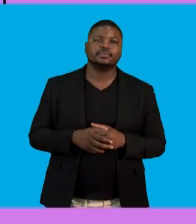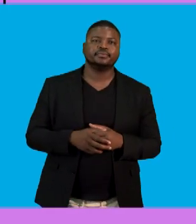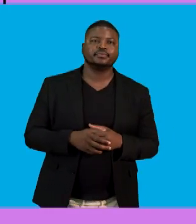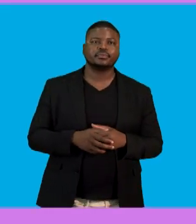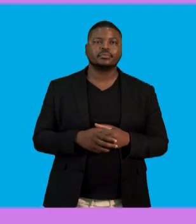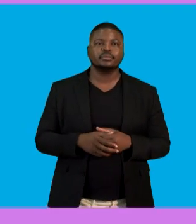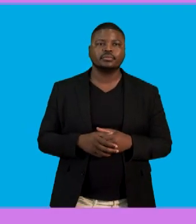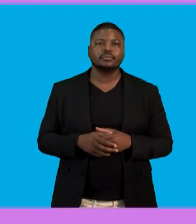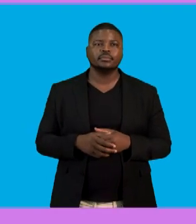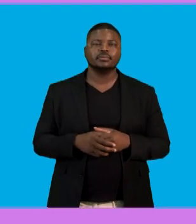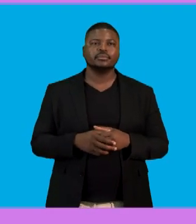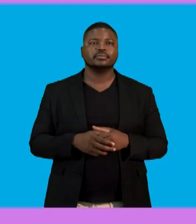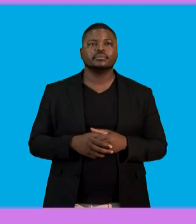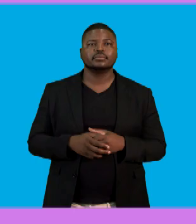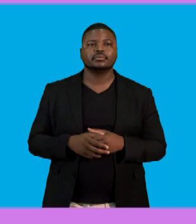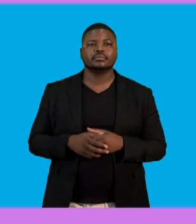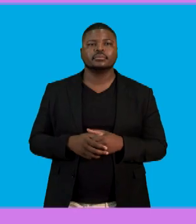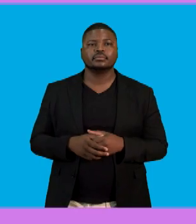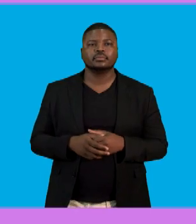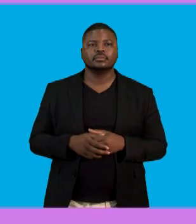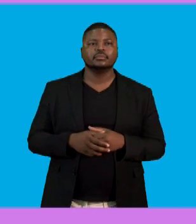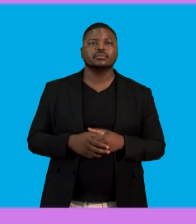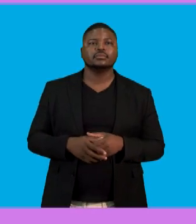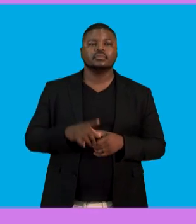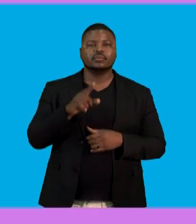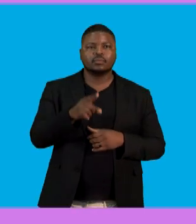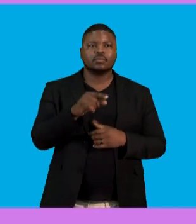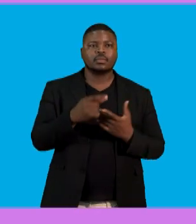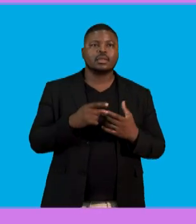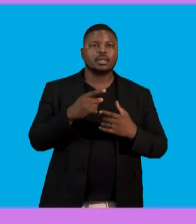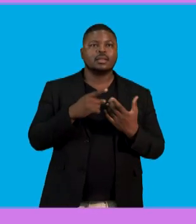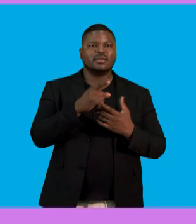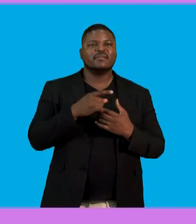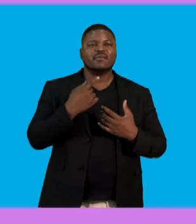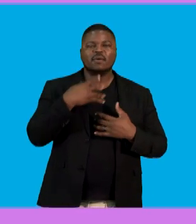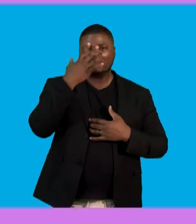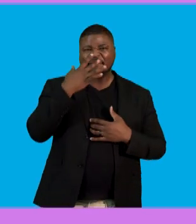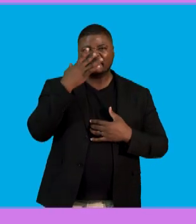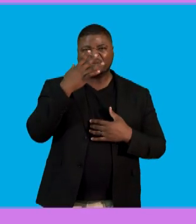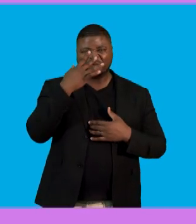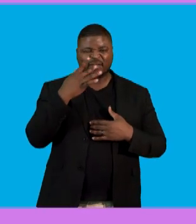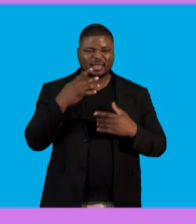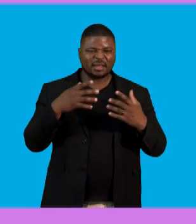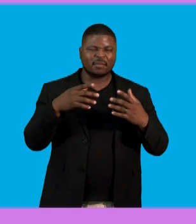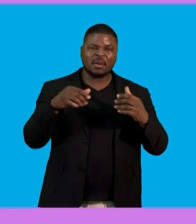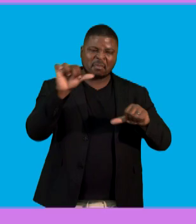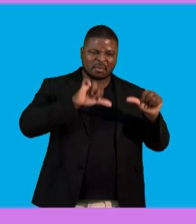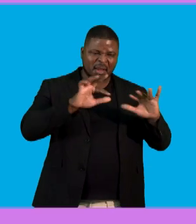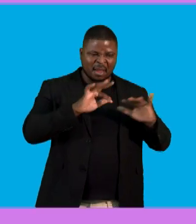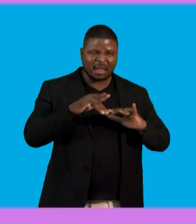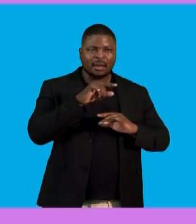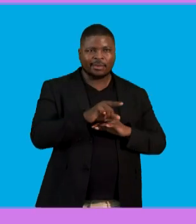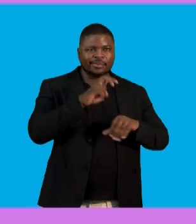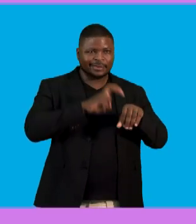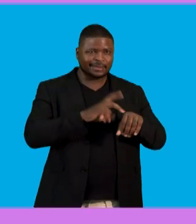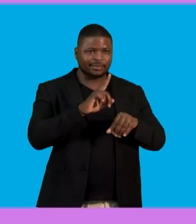tile this particular bedroom. Ingredients and information for winter flu mix. Question 2 says,